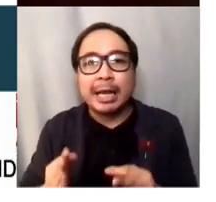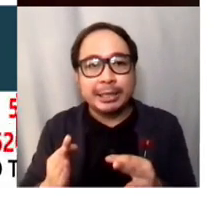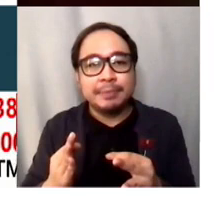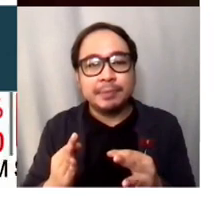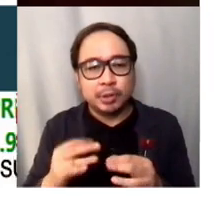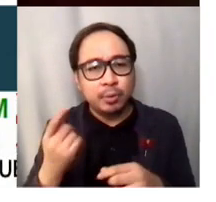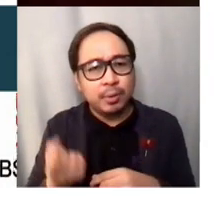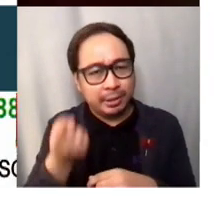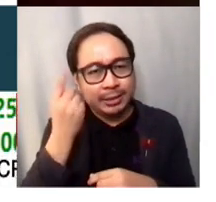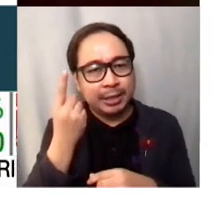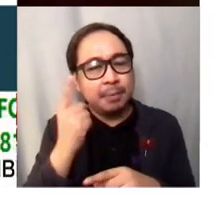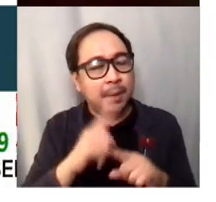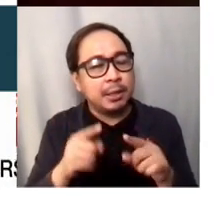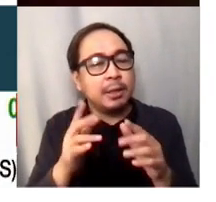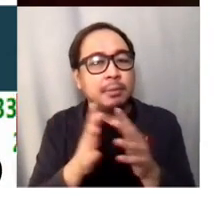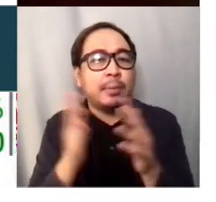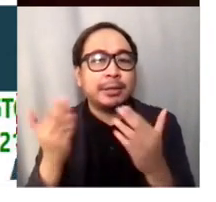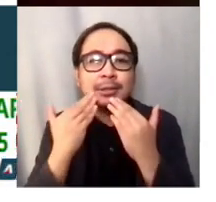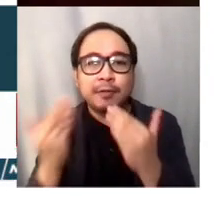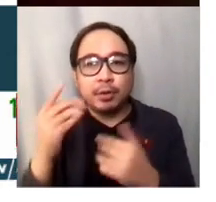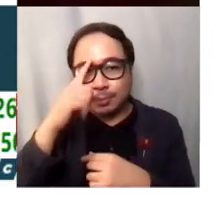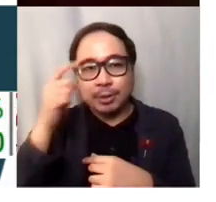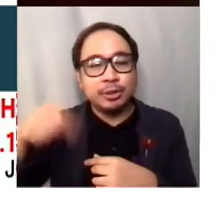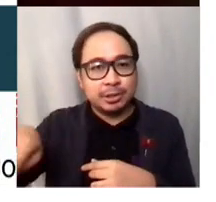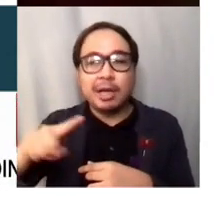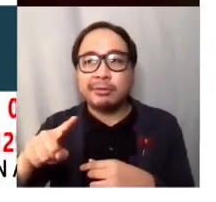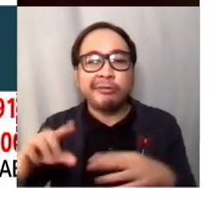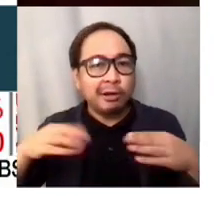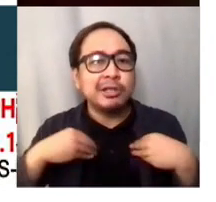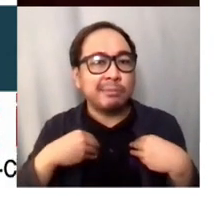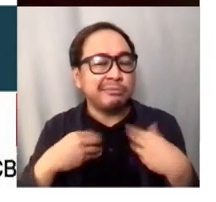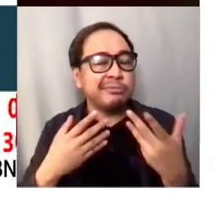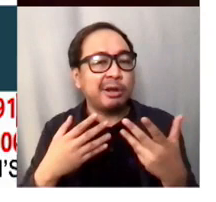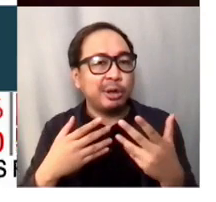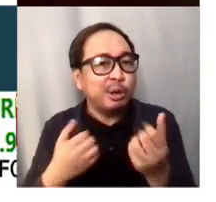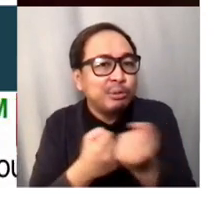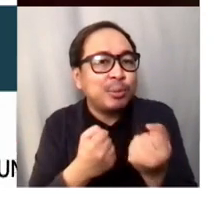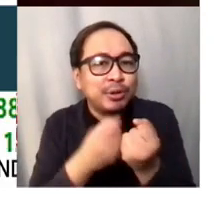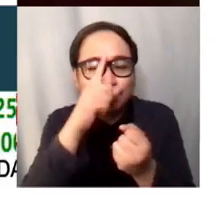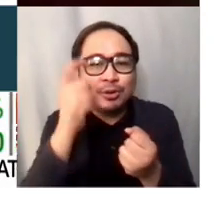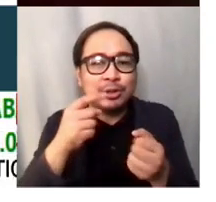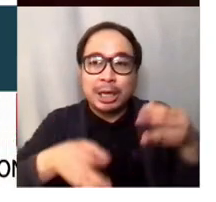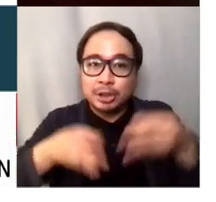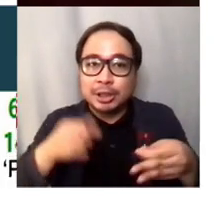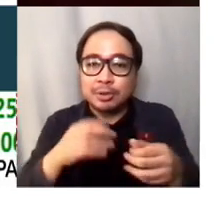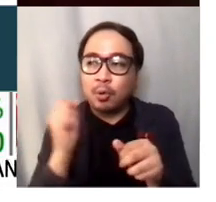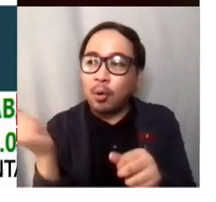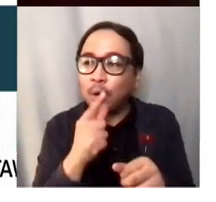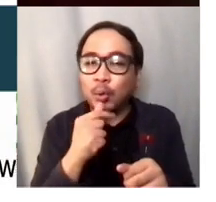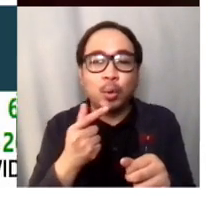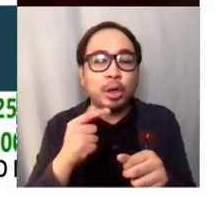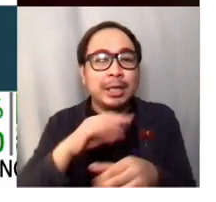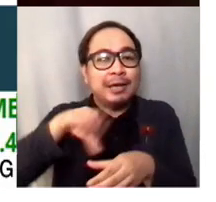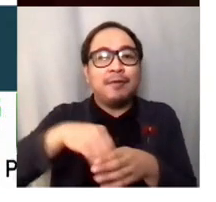that. But we are thankful that they're acting on this because our judges, everyone who works in the justice